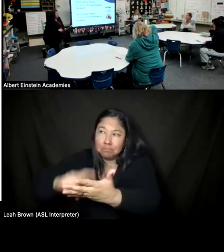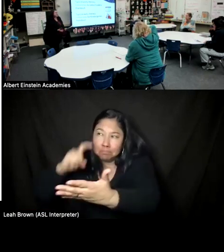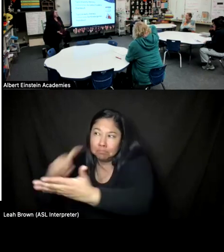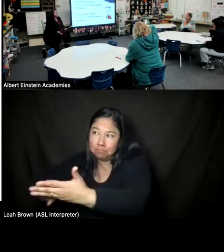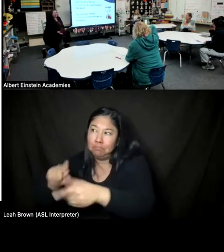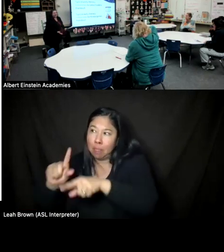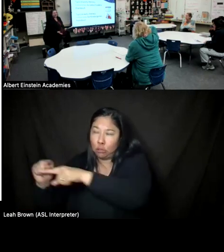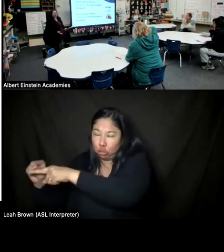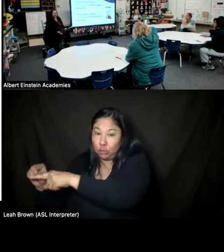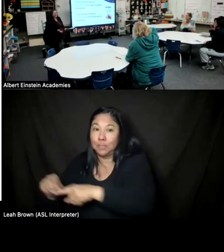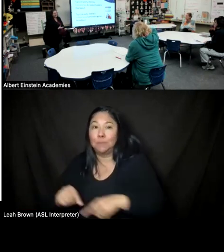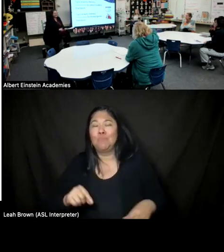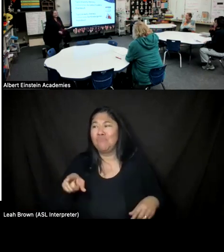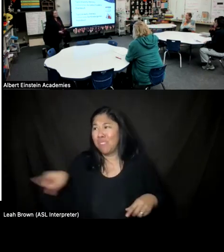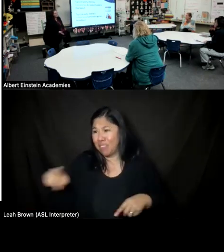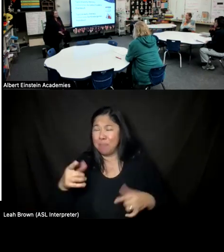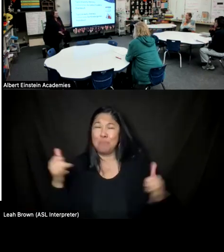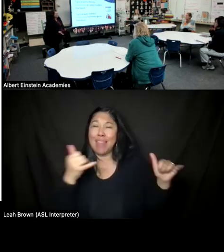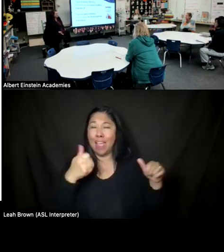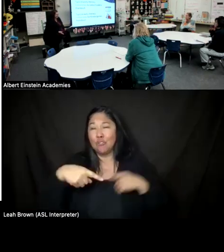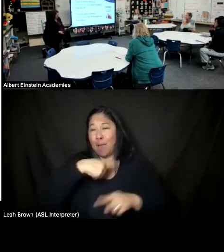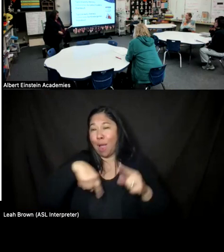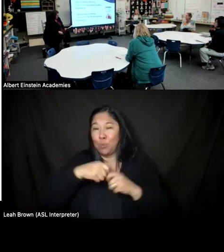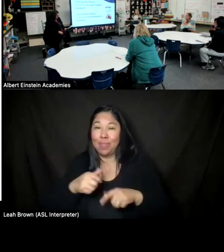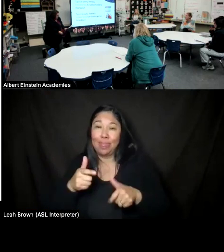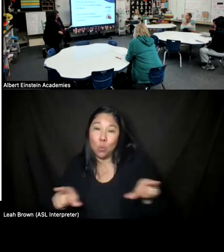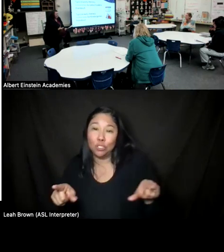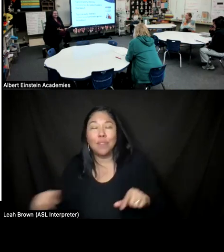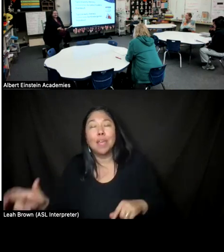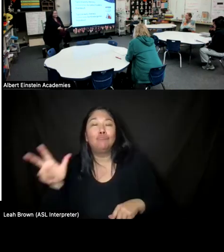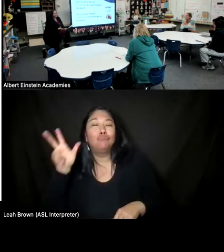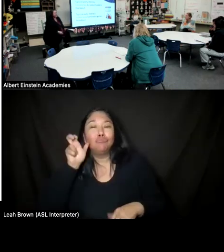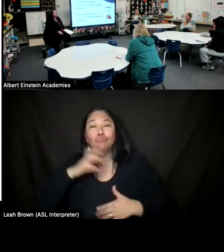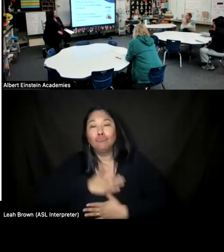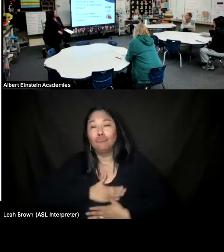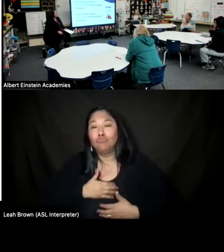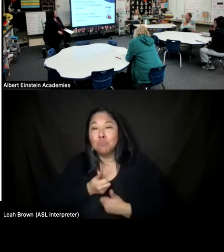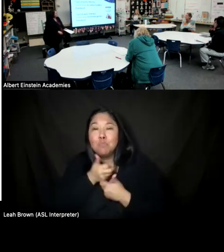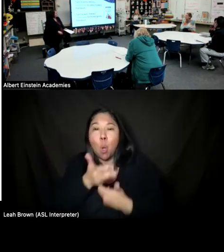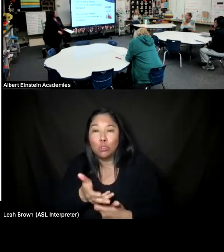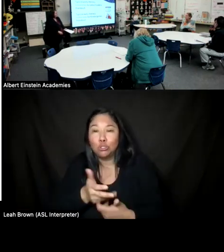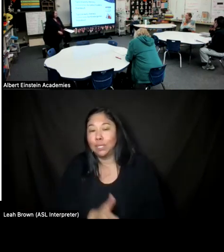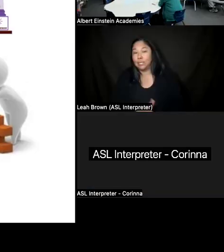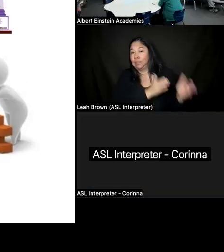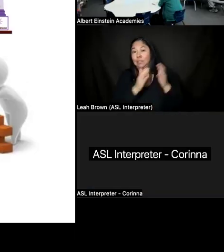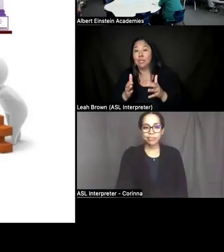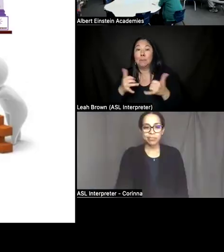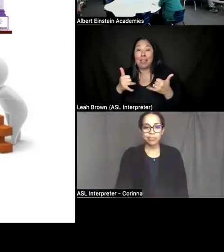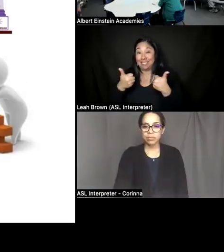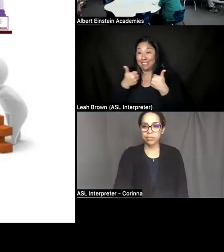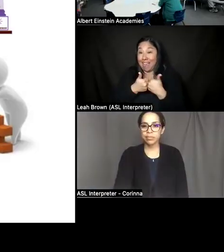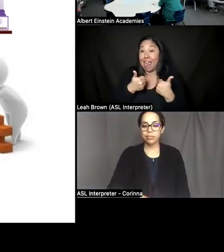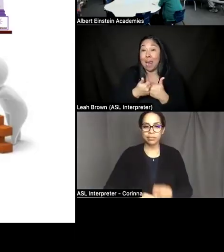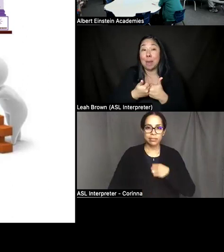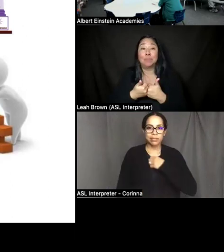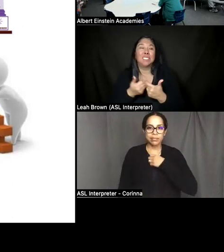things. Has fun with language, likes to listen to poetry, plays games, likes rhyming books. The Cat in the Hat books. So